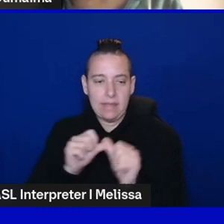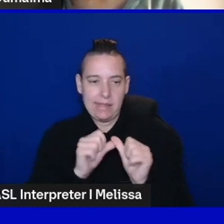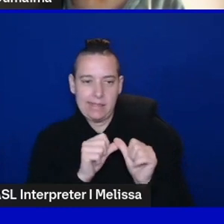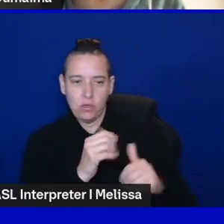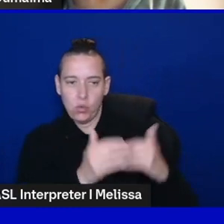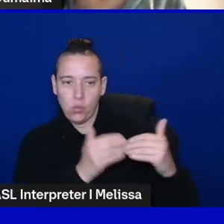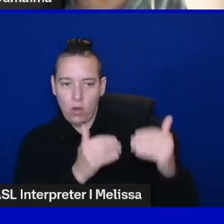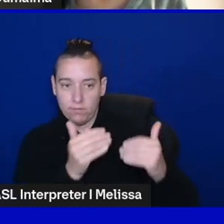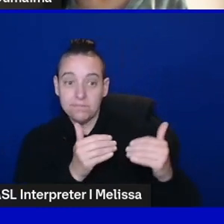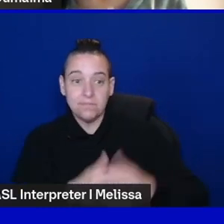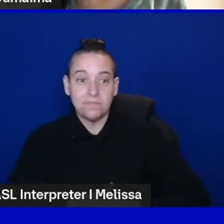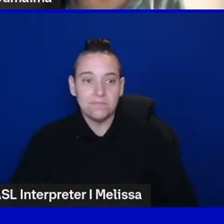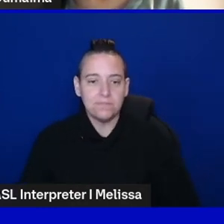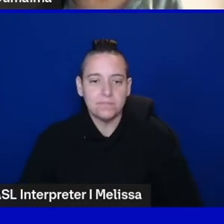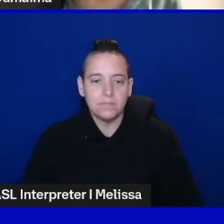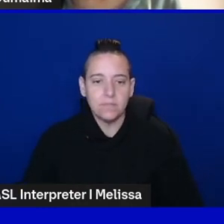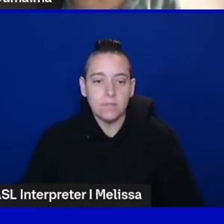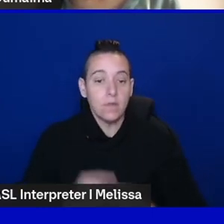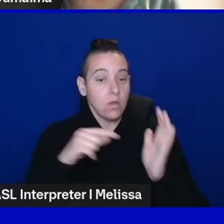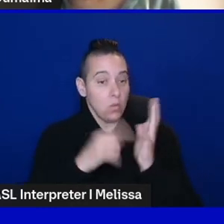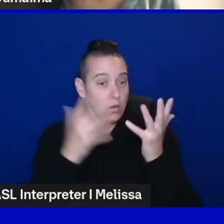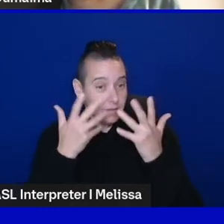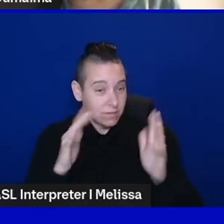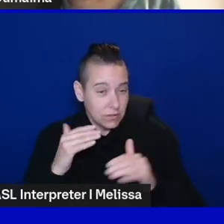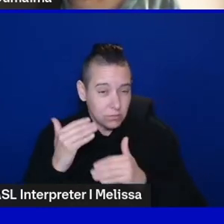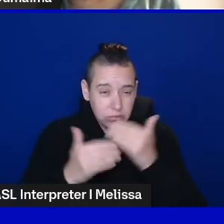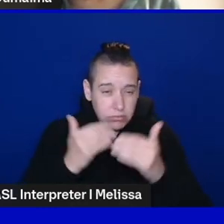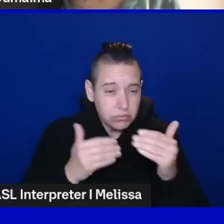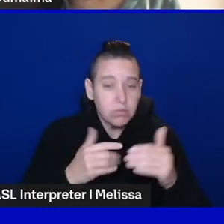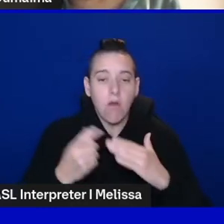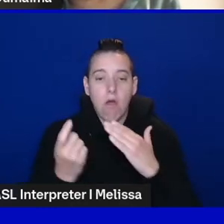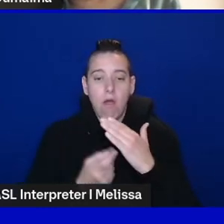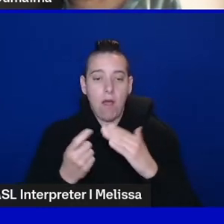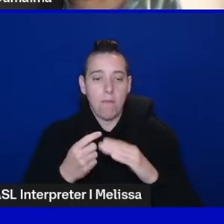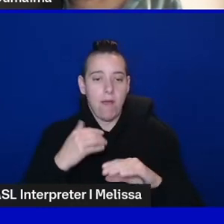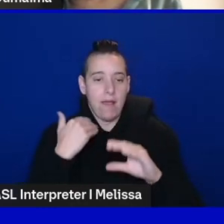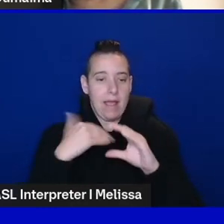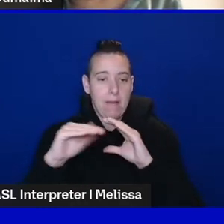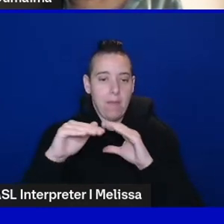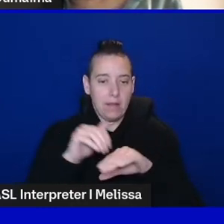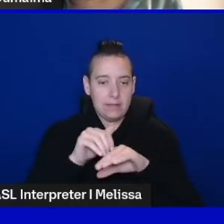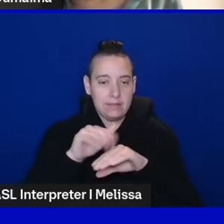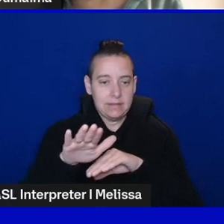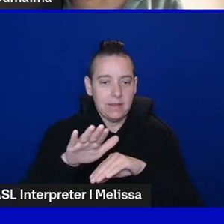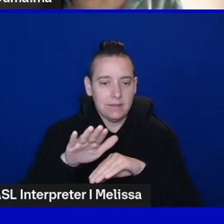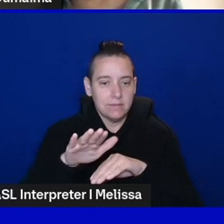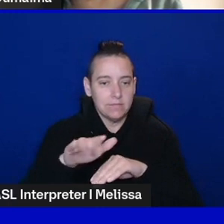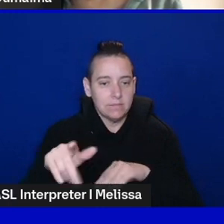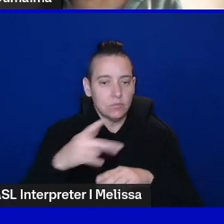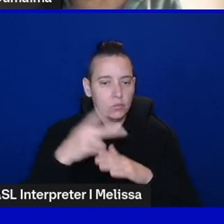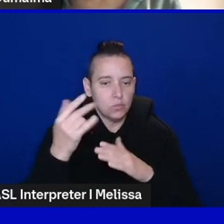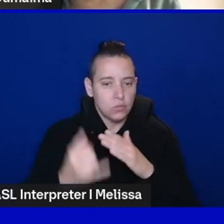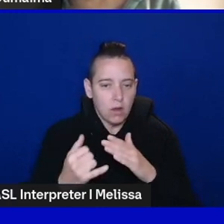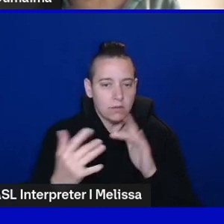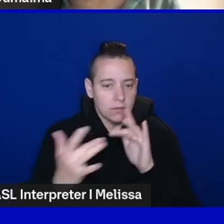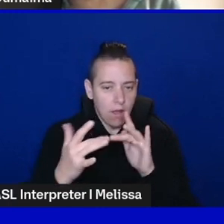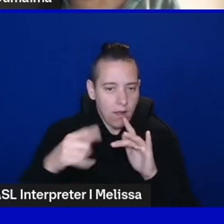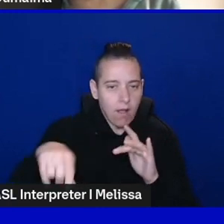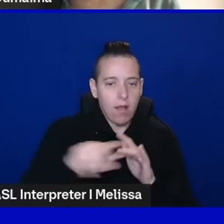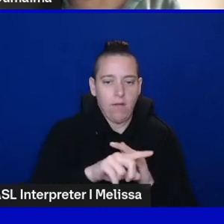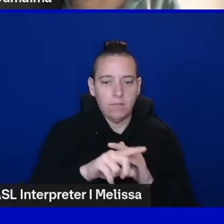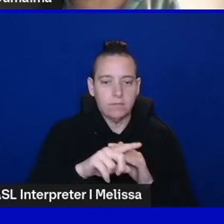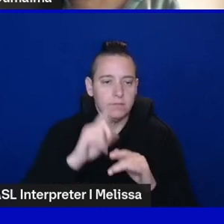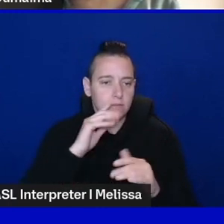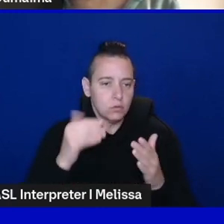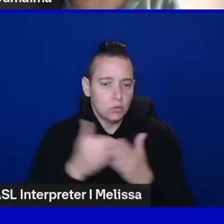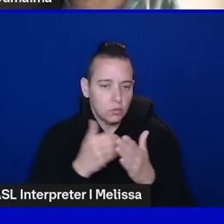on. And once all processes are done, automatic emails are sent to set projects contacts with information concerning the new instance